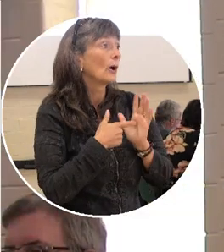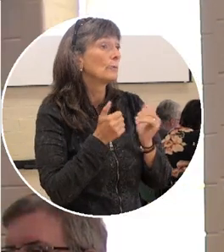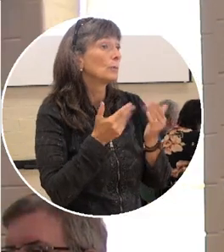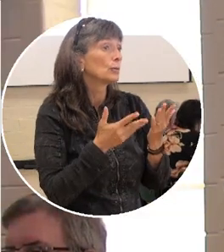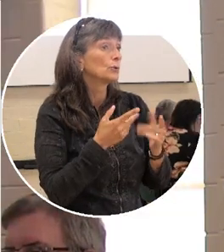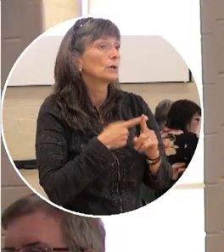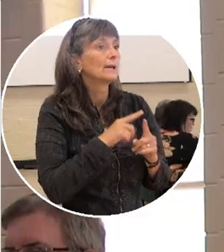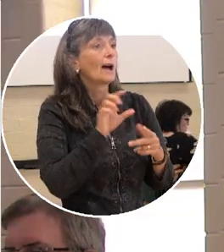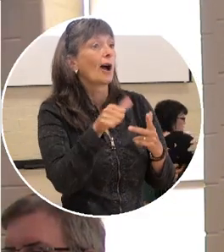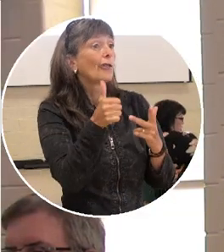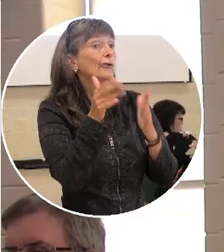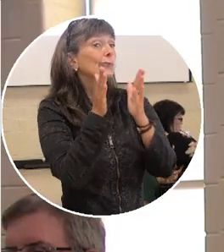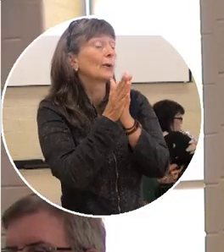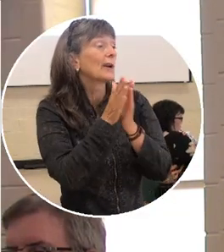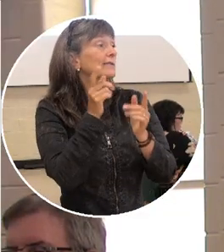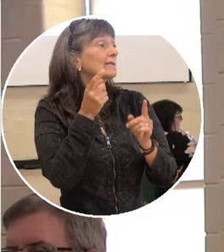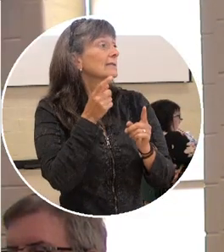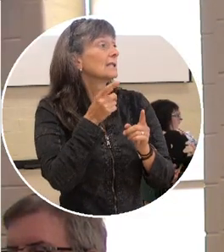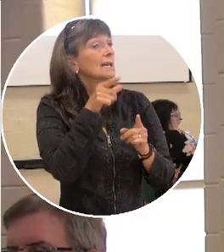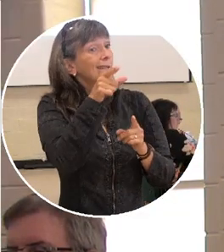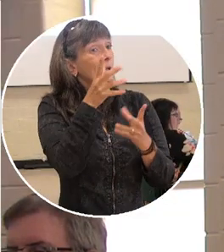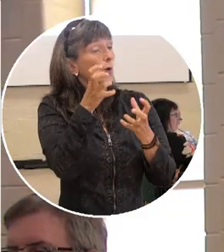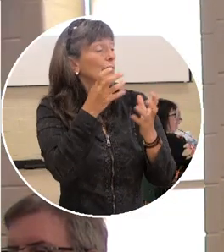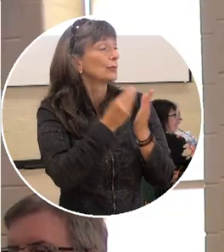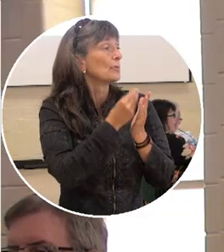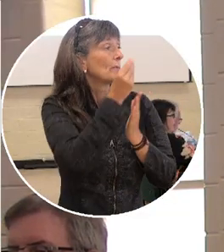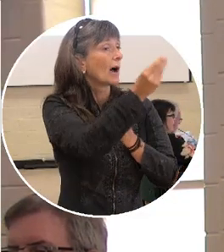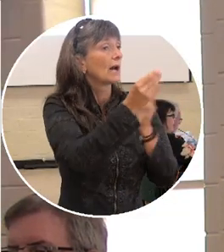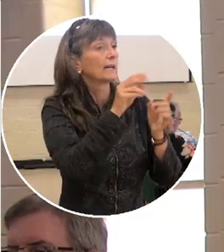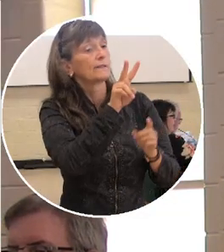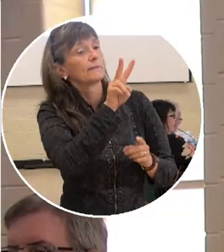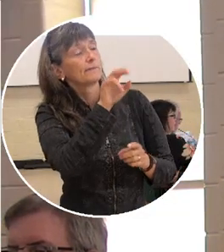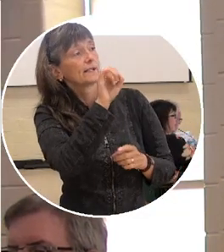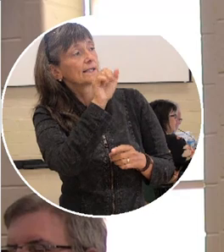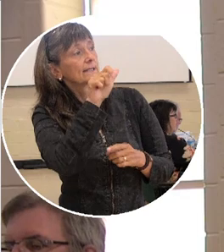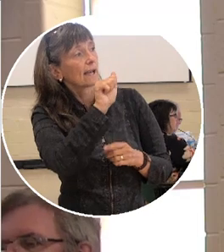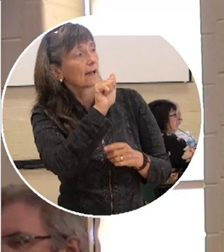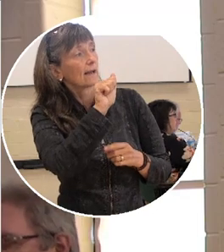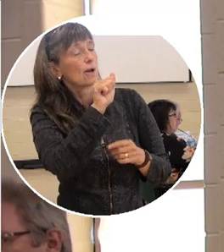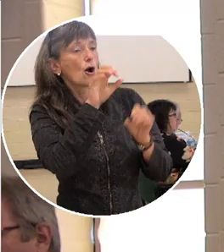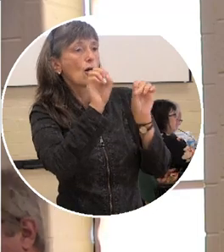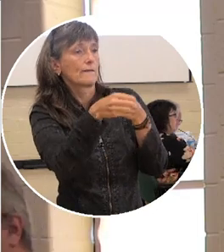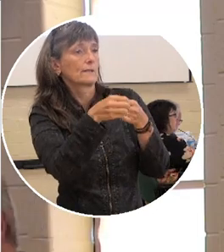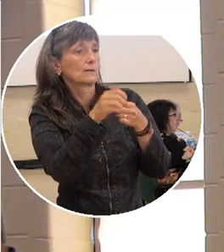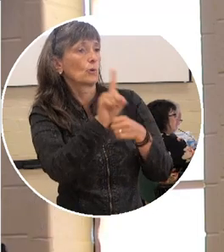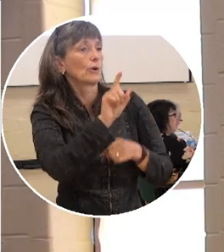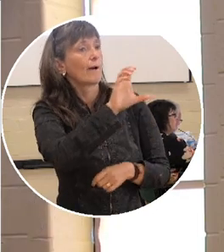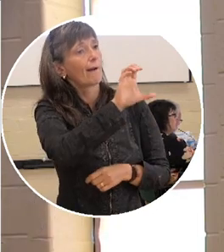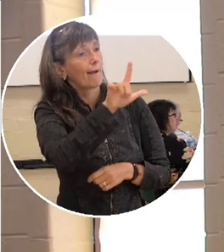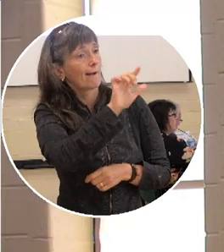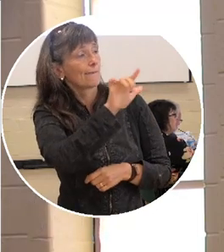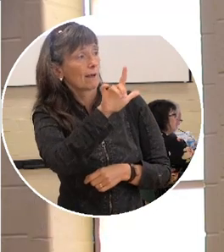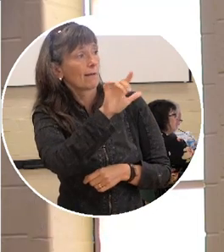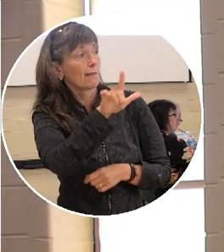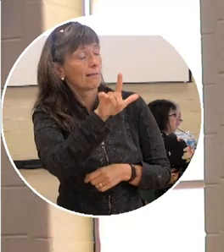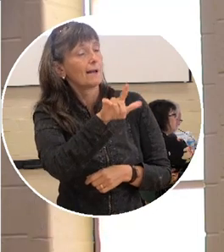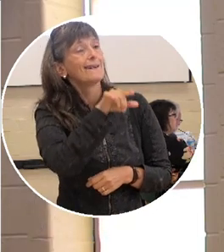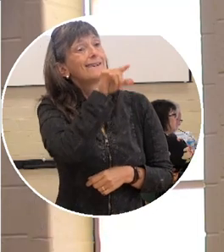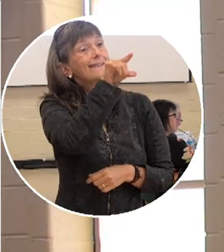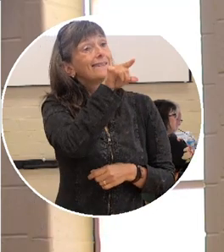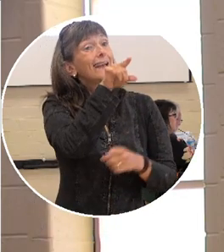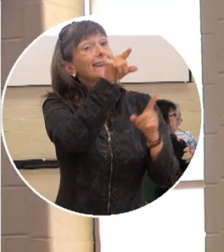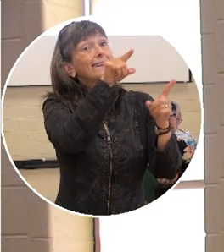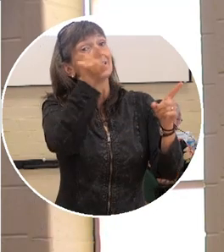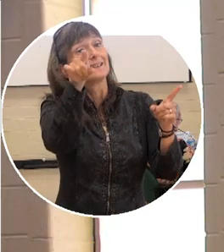is another request to purchase the former Vista Regional Office in Clarenville. The district has reached a request from